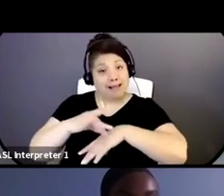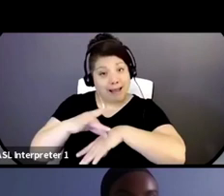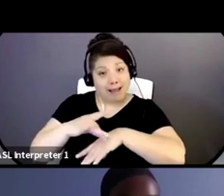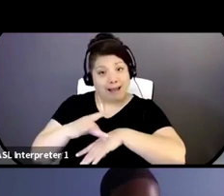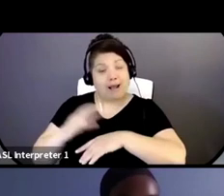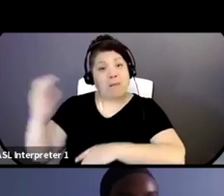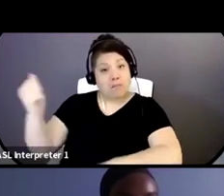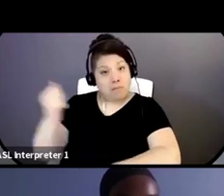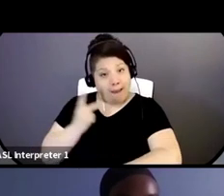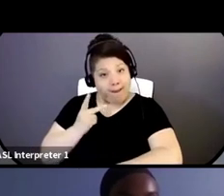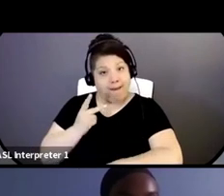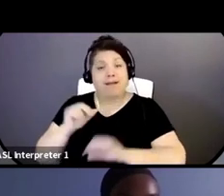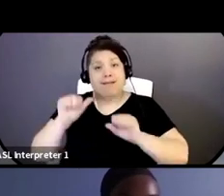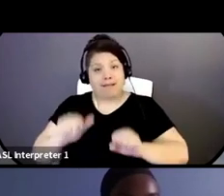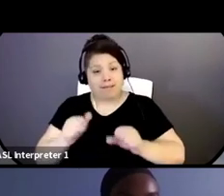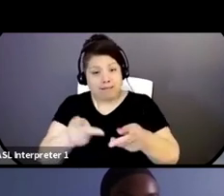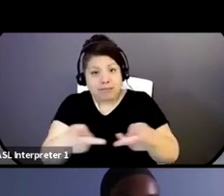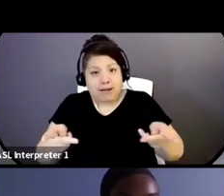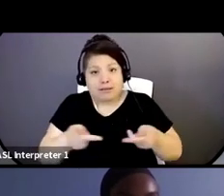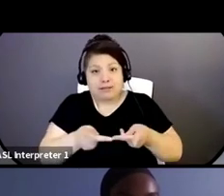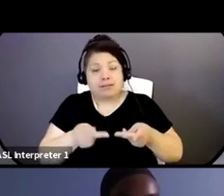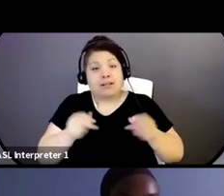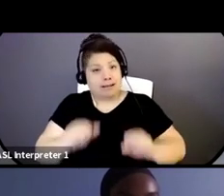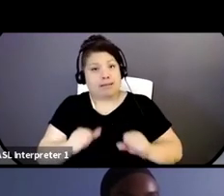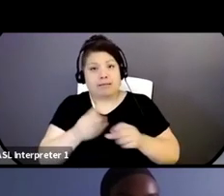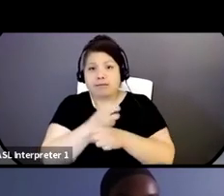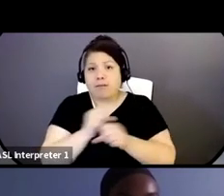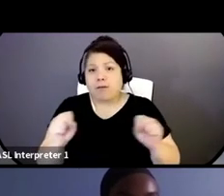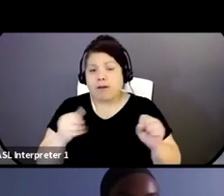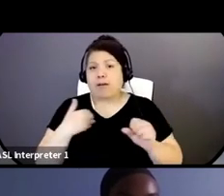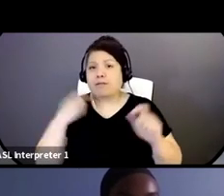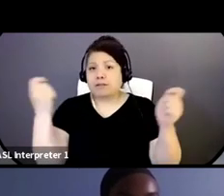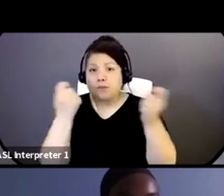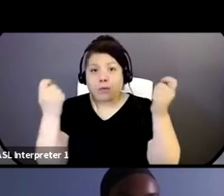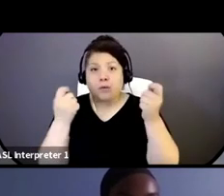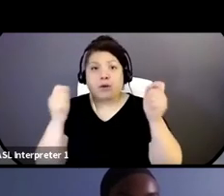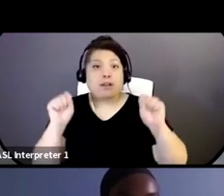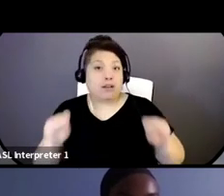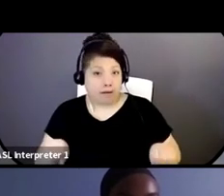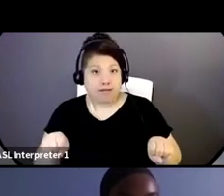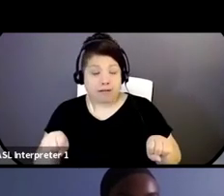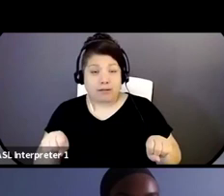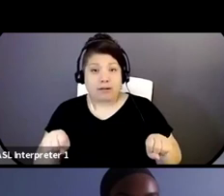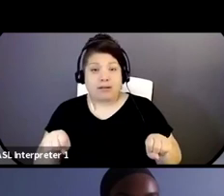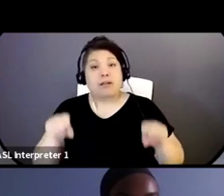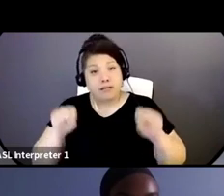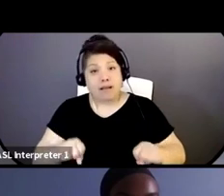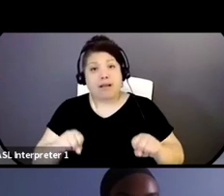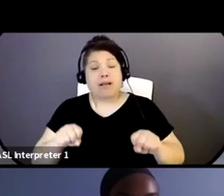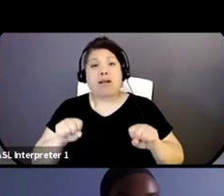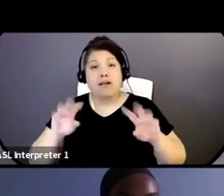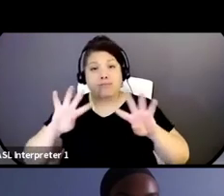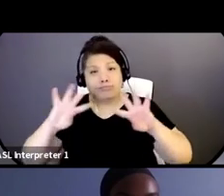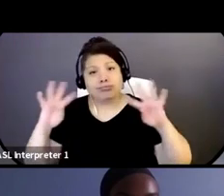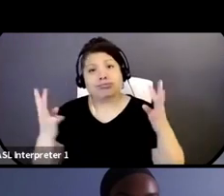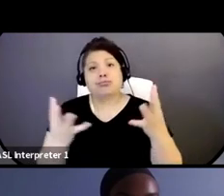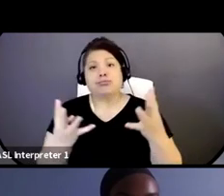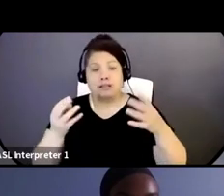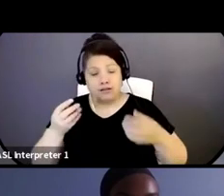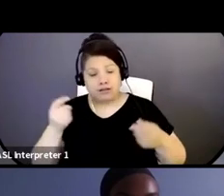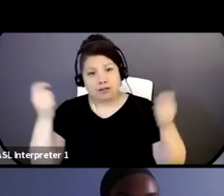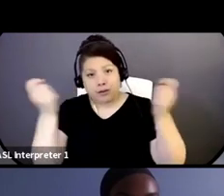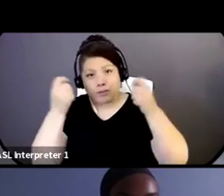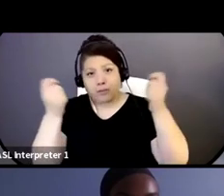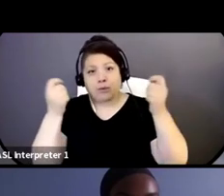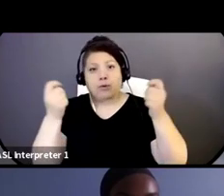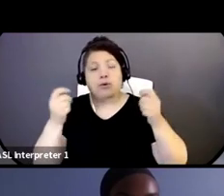Like, we just want to be on the land, like, have our ceremonies, have our gatherings. And that, why is that